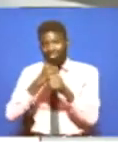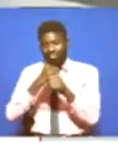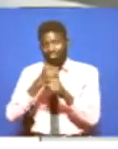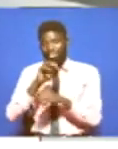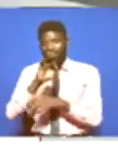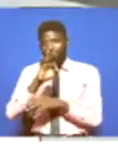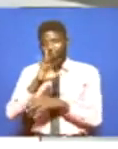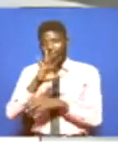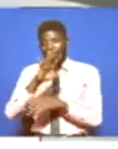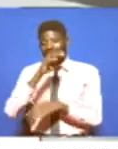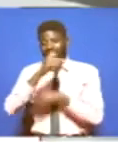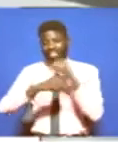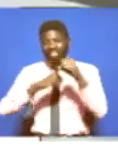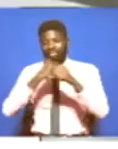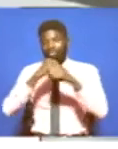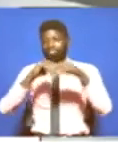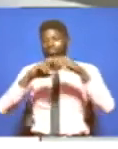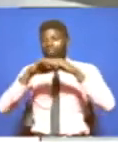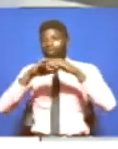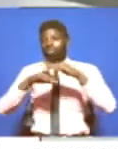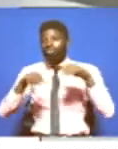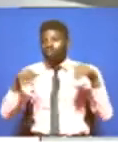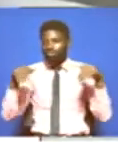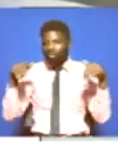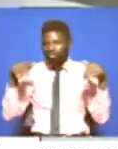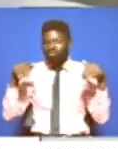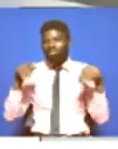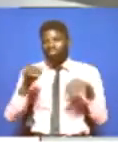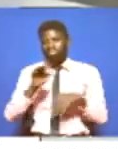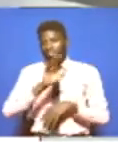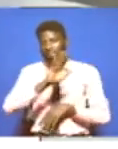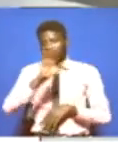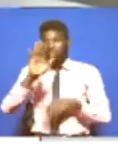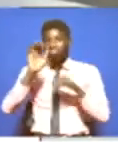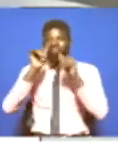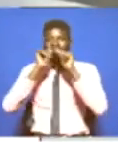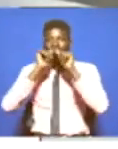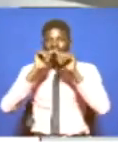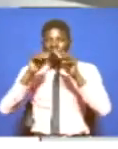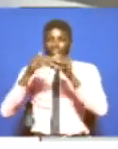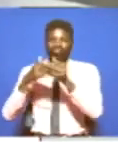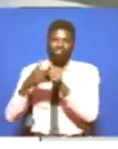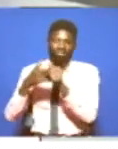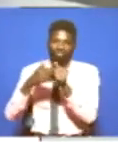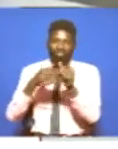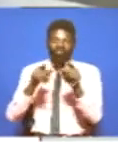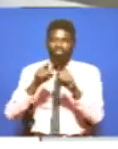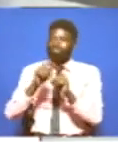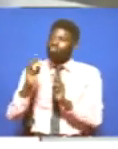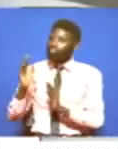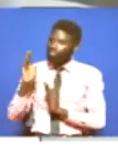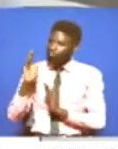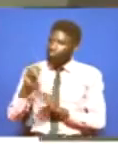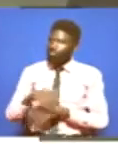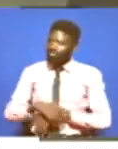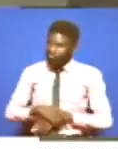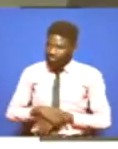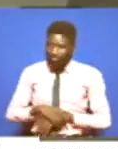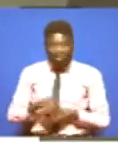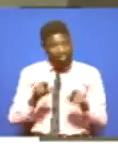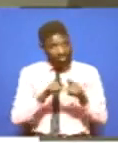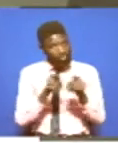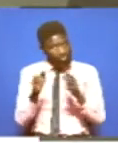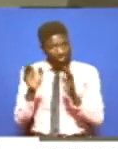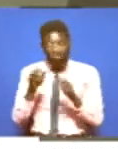below are actually waiting for their blessings, guidance, and security. And opportunities. And